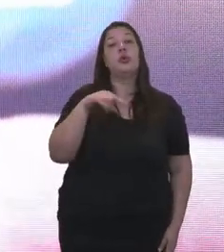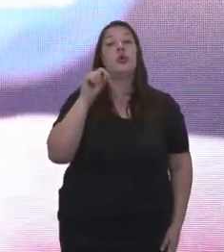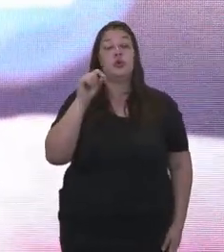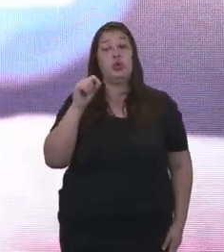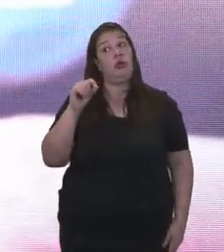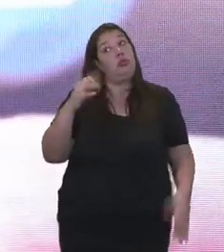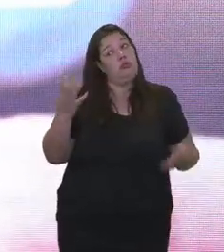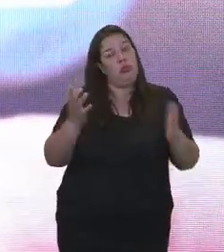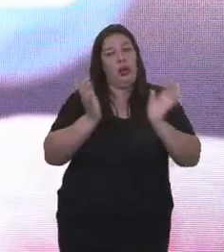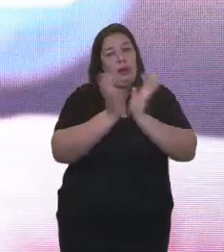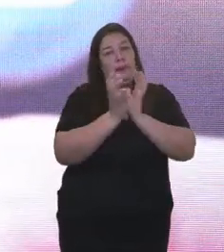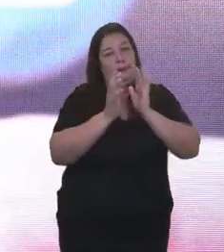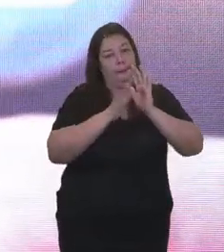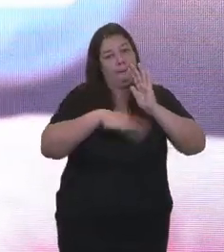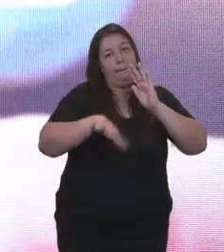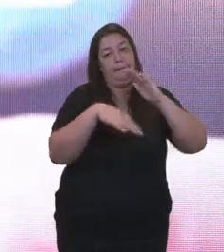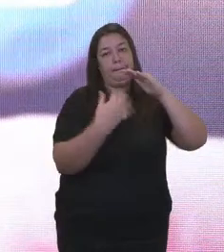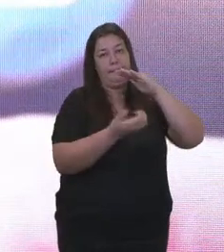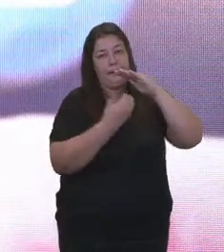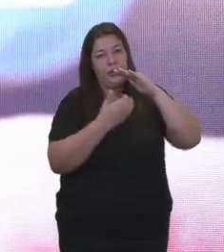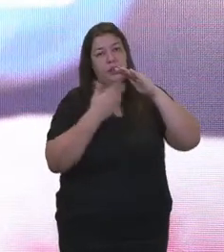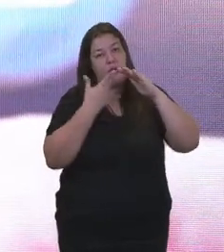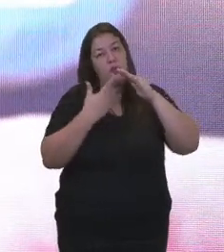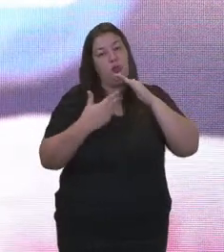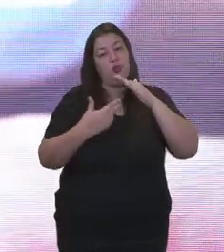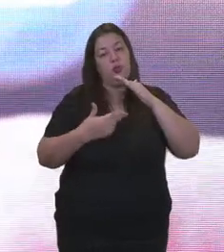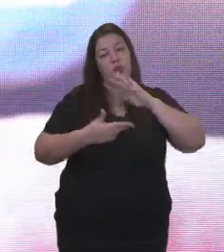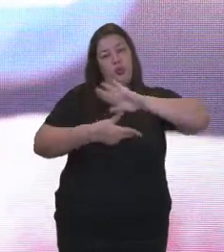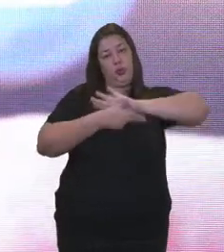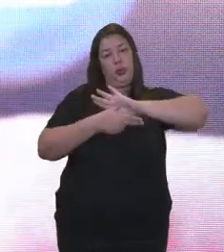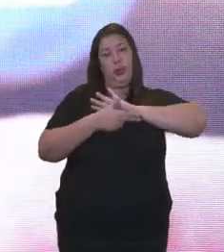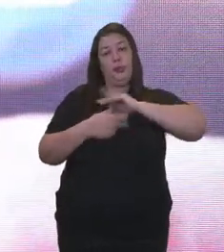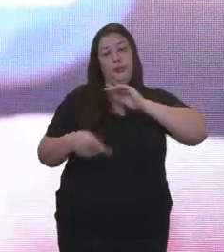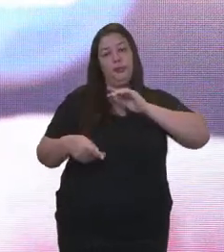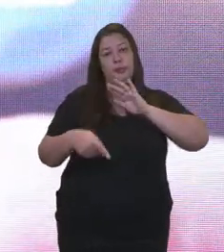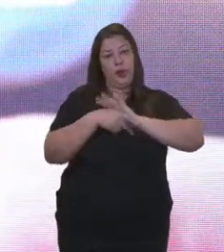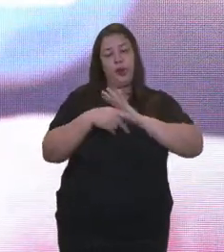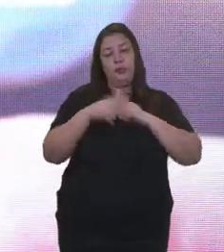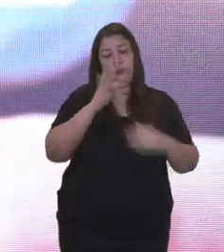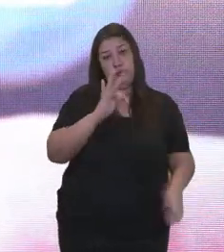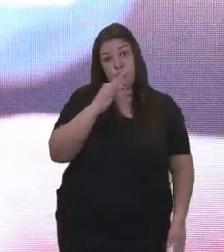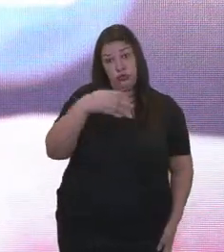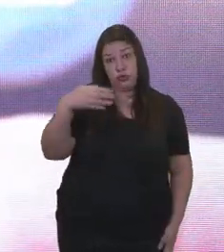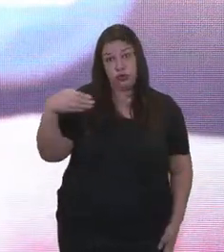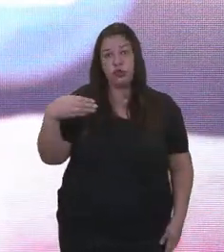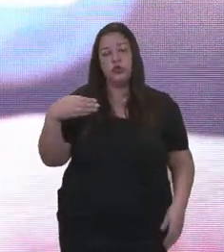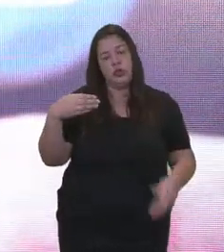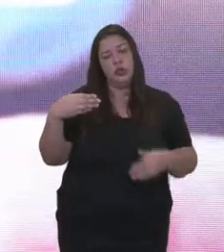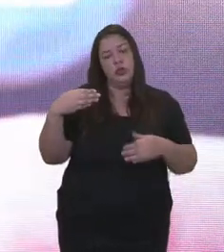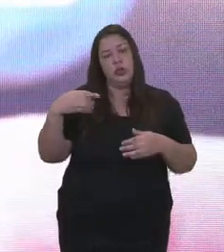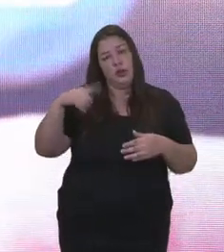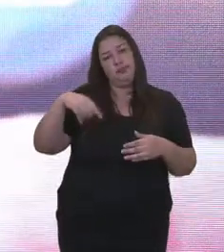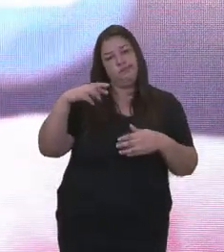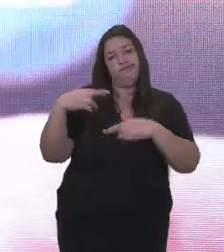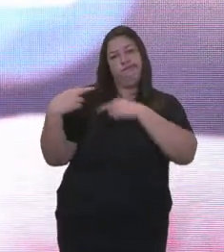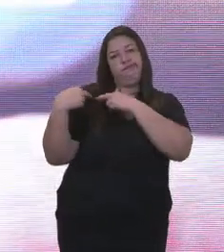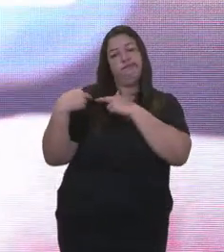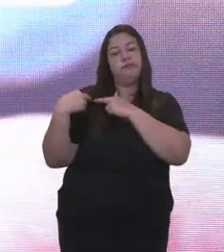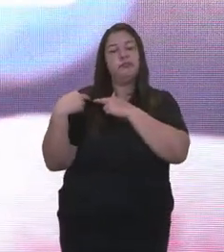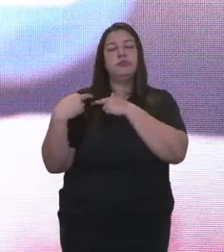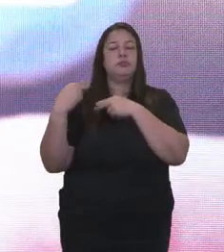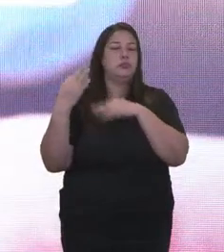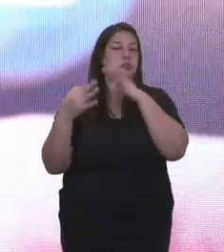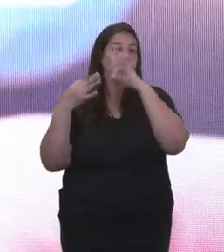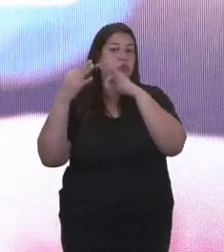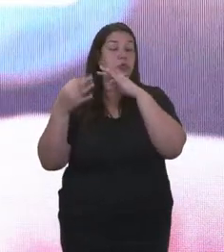this case to the companies, in this case we're talking about the role of a company like ours, and how can